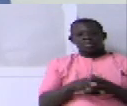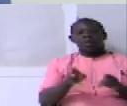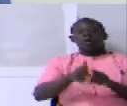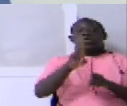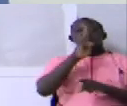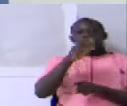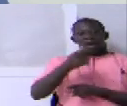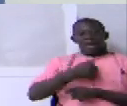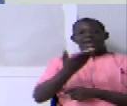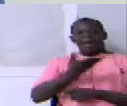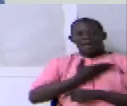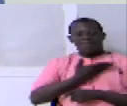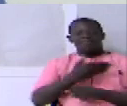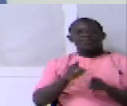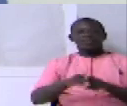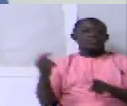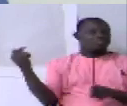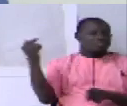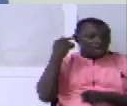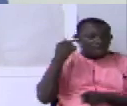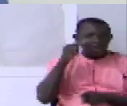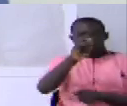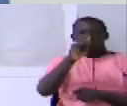who I have ever heard to say